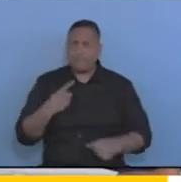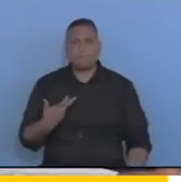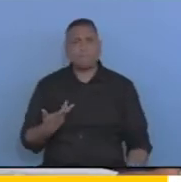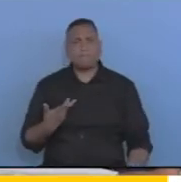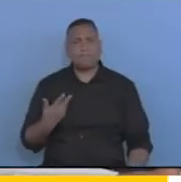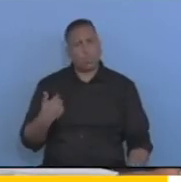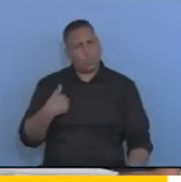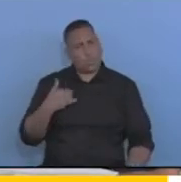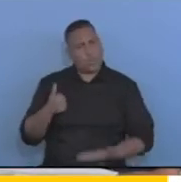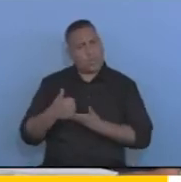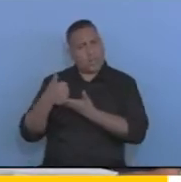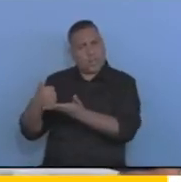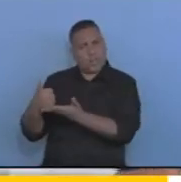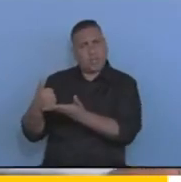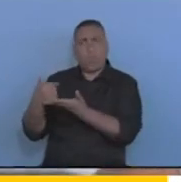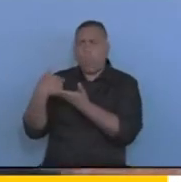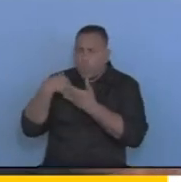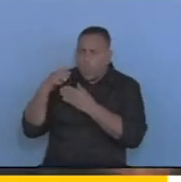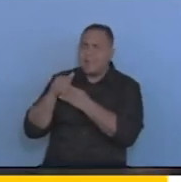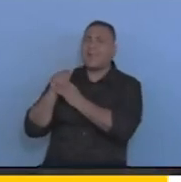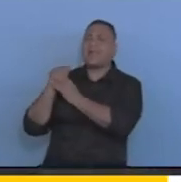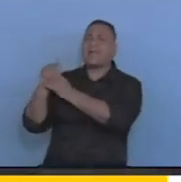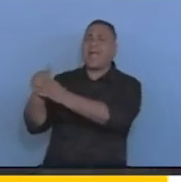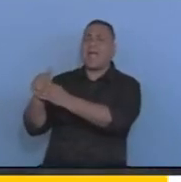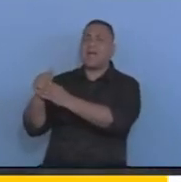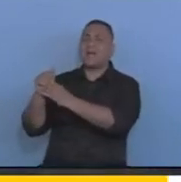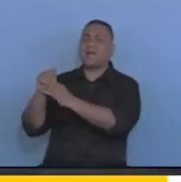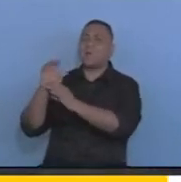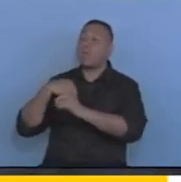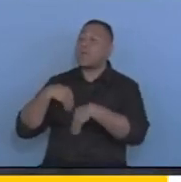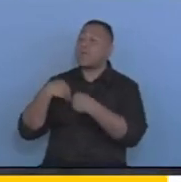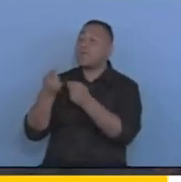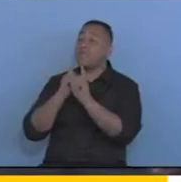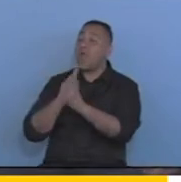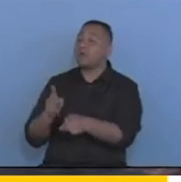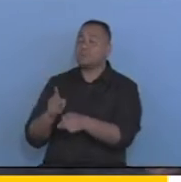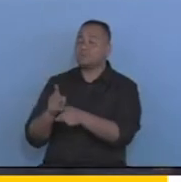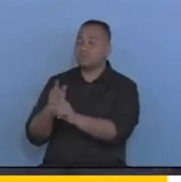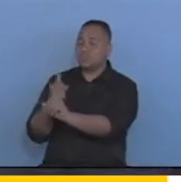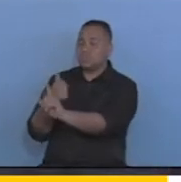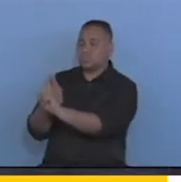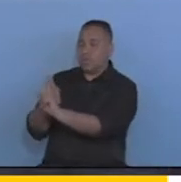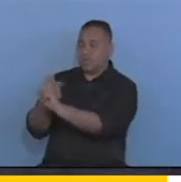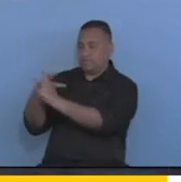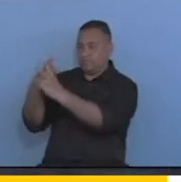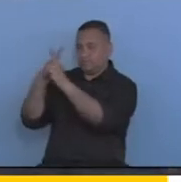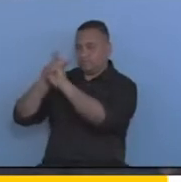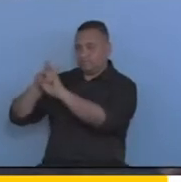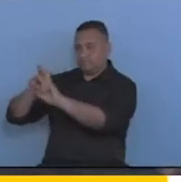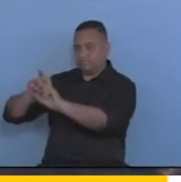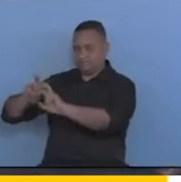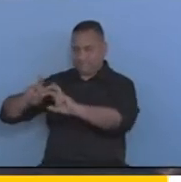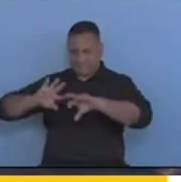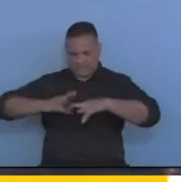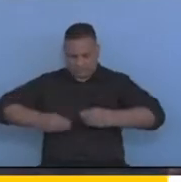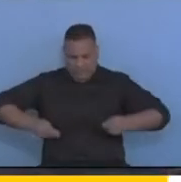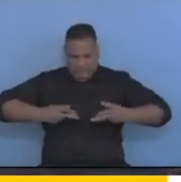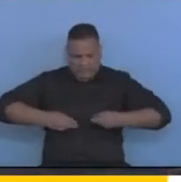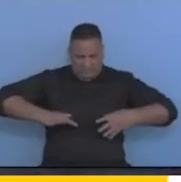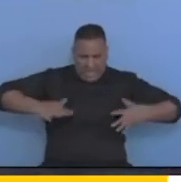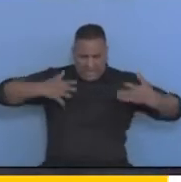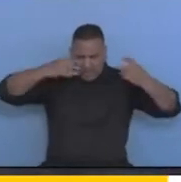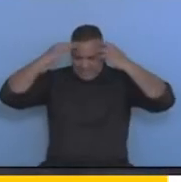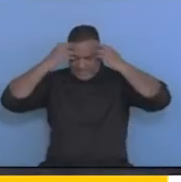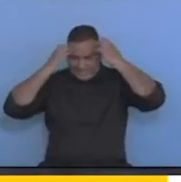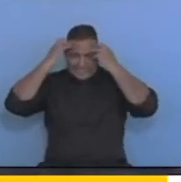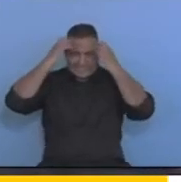will guide you, but I won't give you the answer. You need to think out of the box. Problem solving, that's where it starts as well. But you